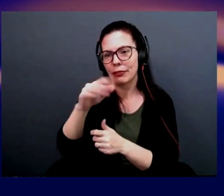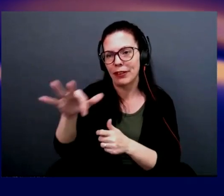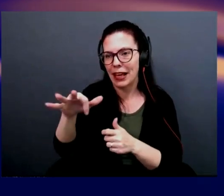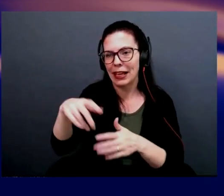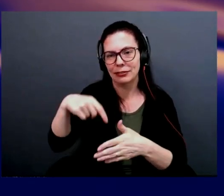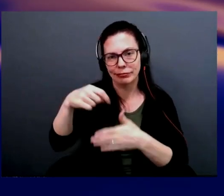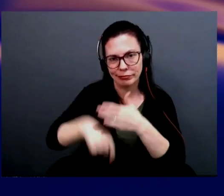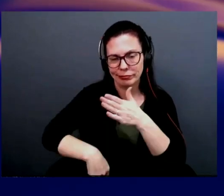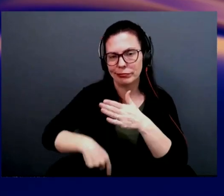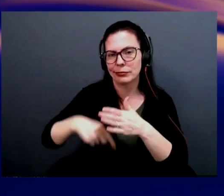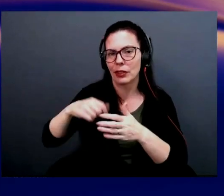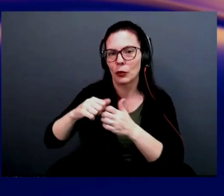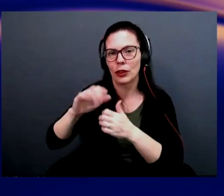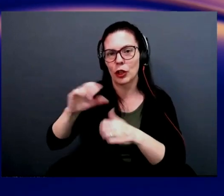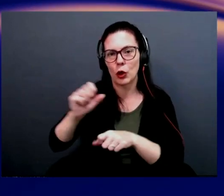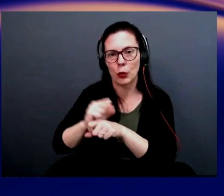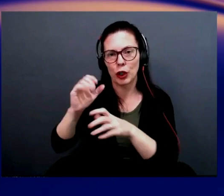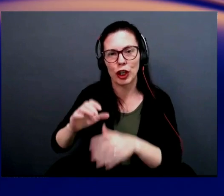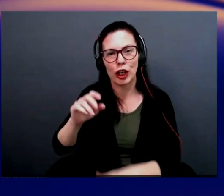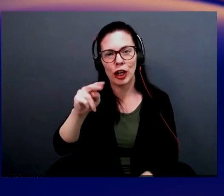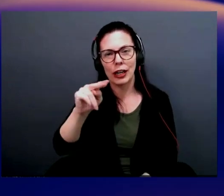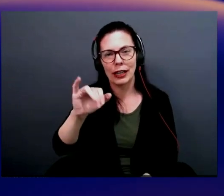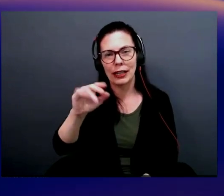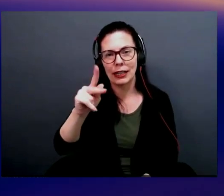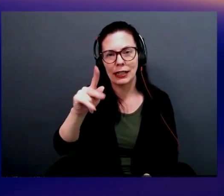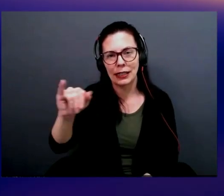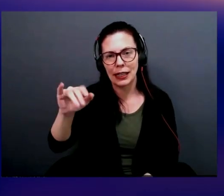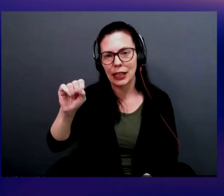an old colleague of mine, Nikki Stone, and I